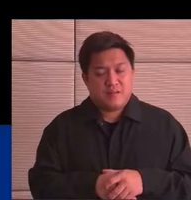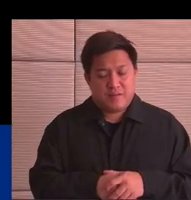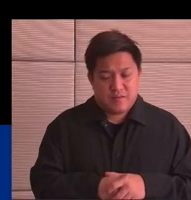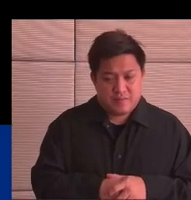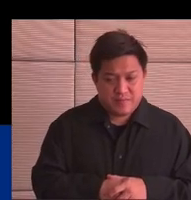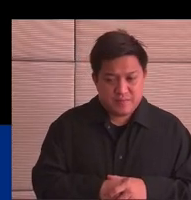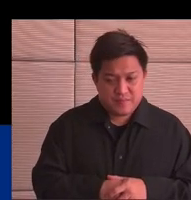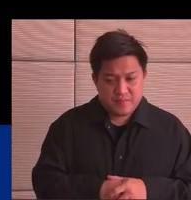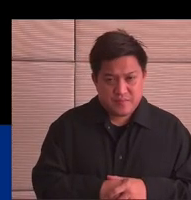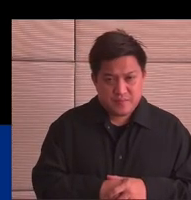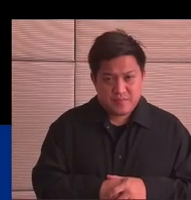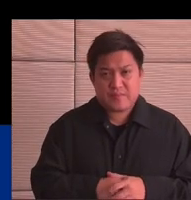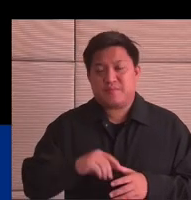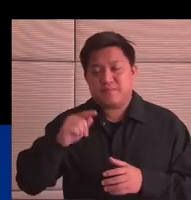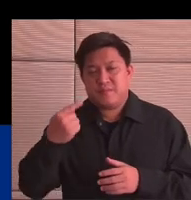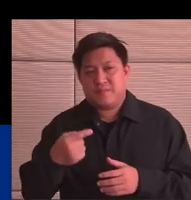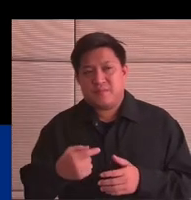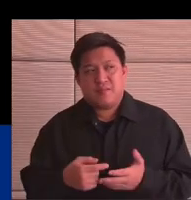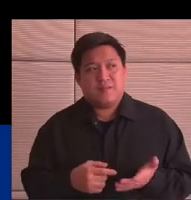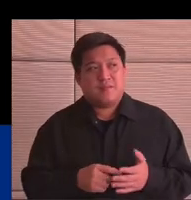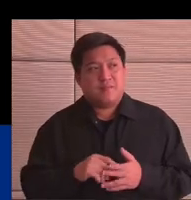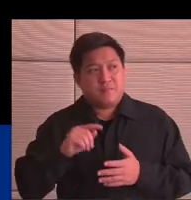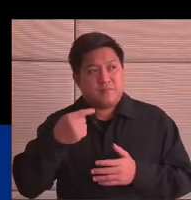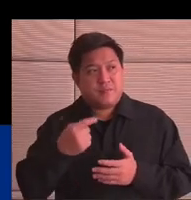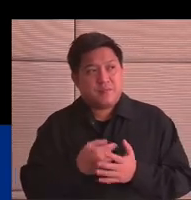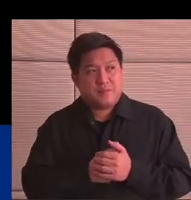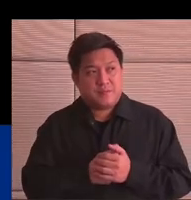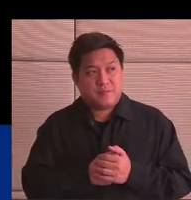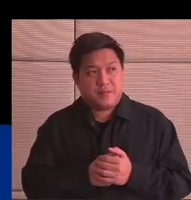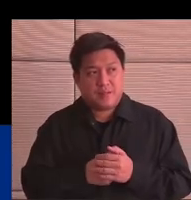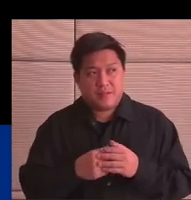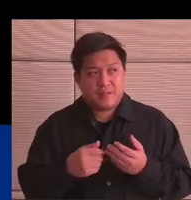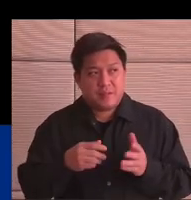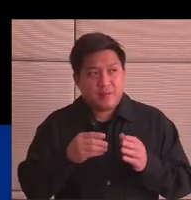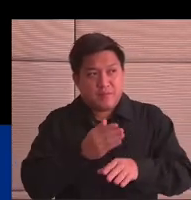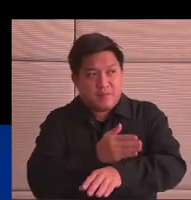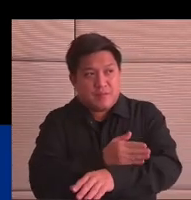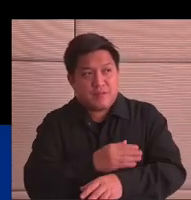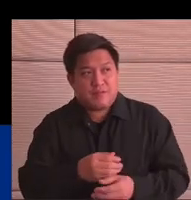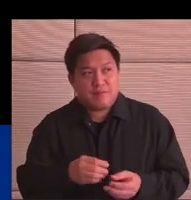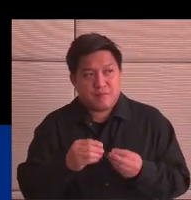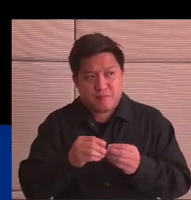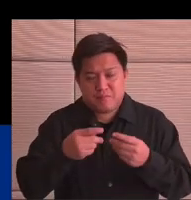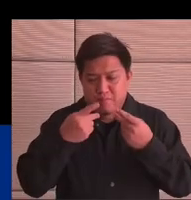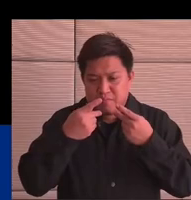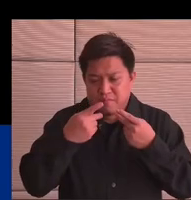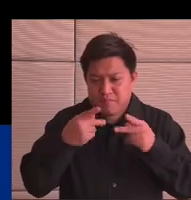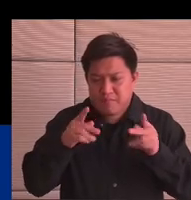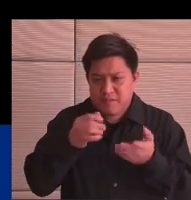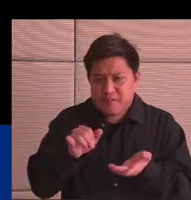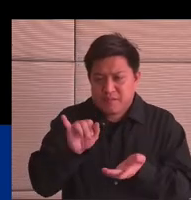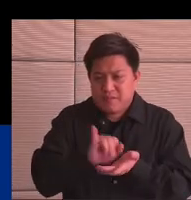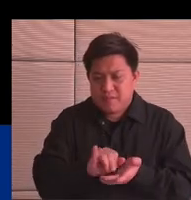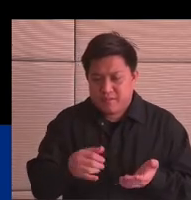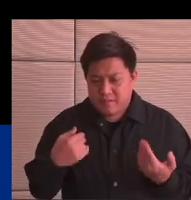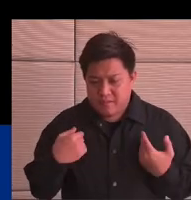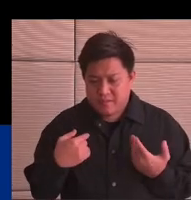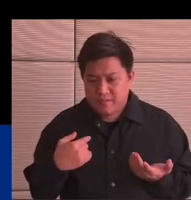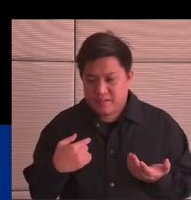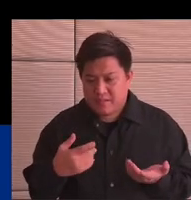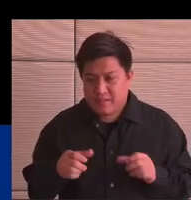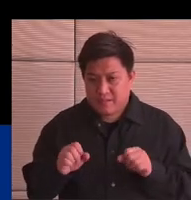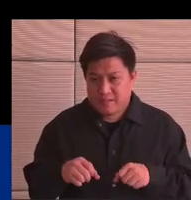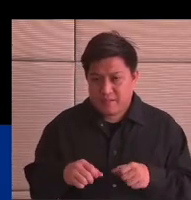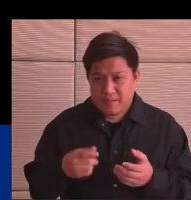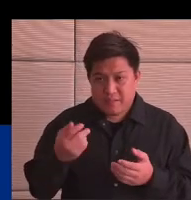let me quickly take the first, enhance efficiency of public investment. There are challenges and imperatives in each of these 3 that she